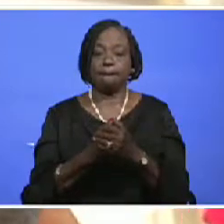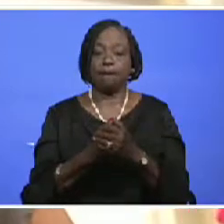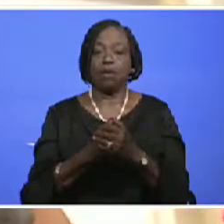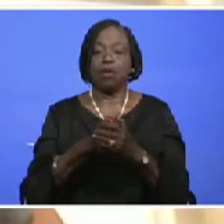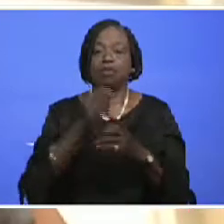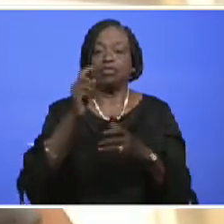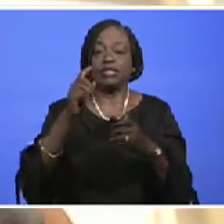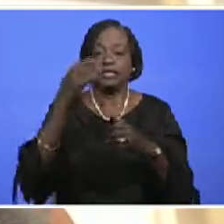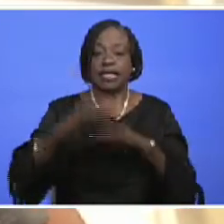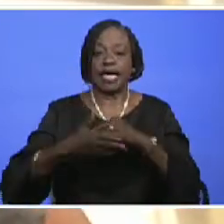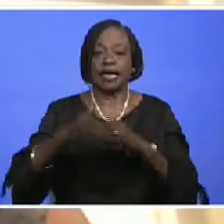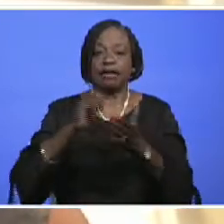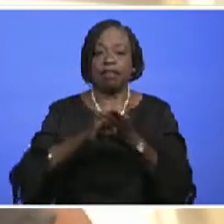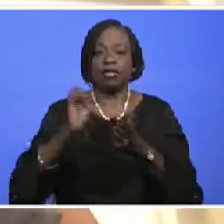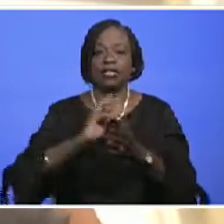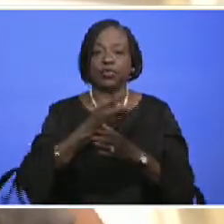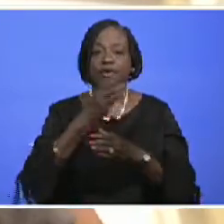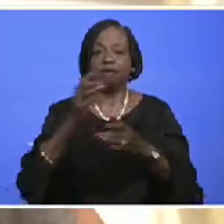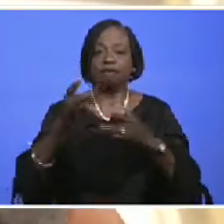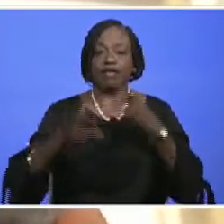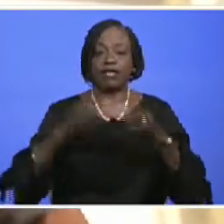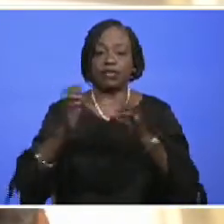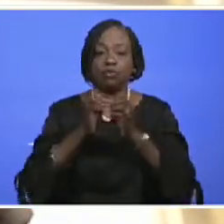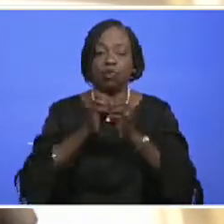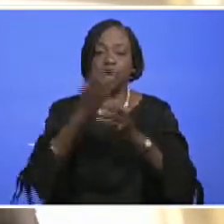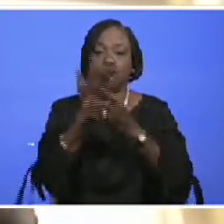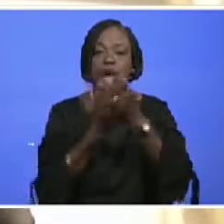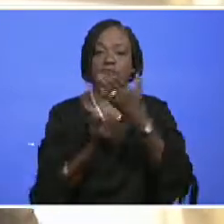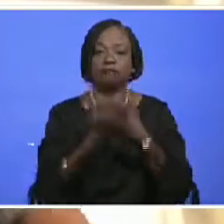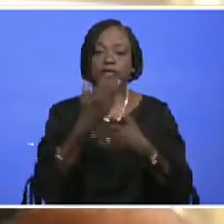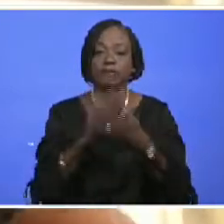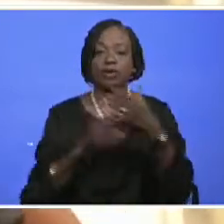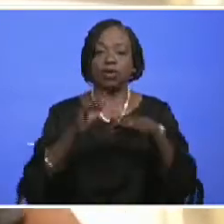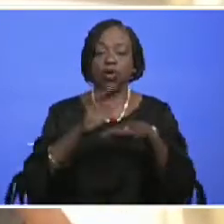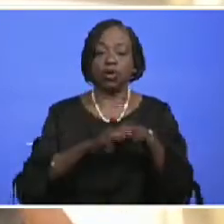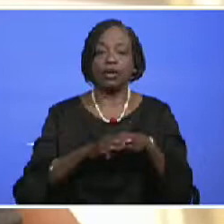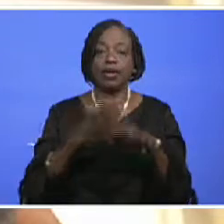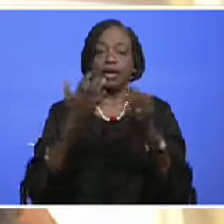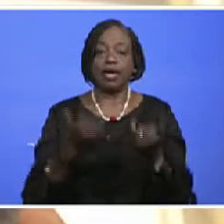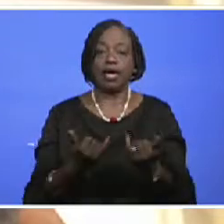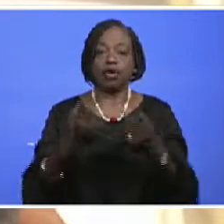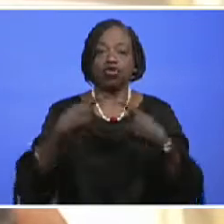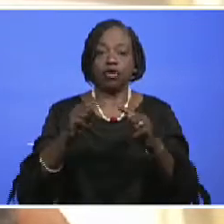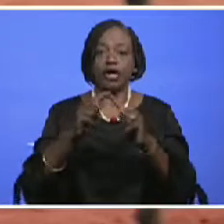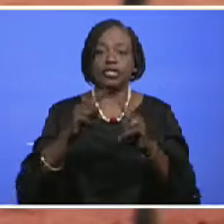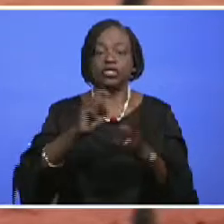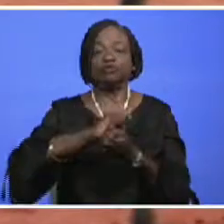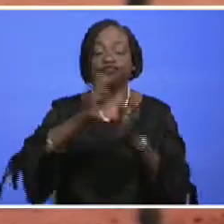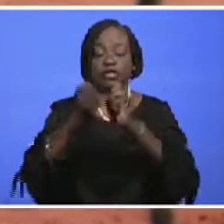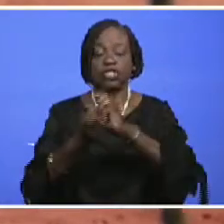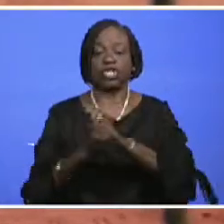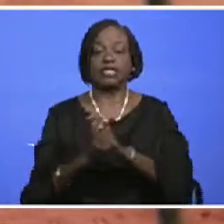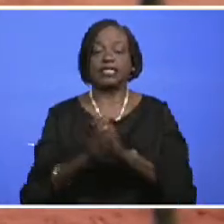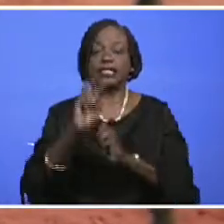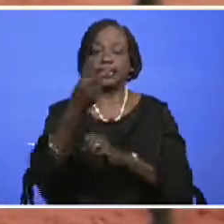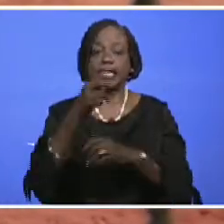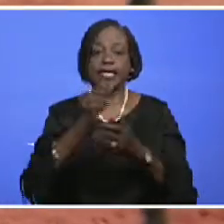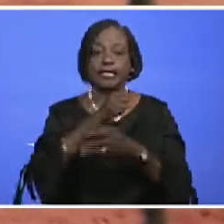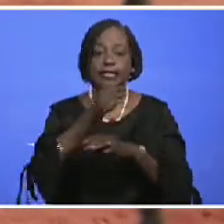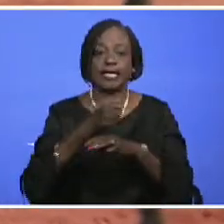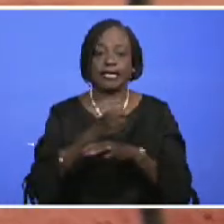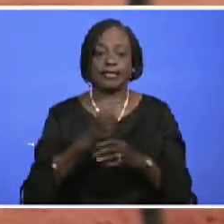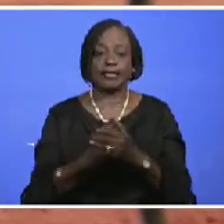one of our first times playing doubles since a very long time. So we're just trying to adjust, and we were able to make that adjustment in the second set.